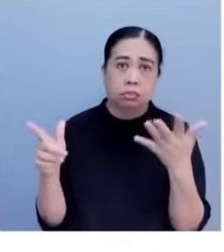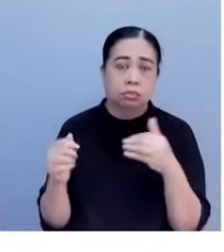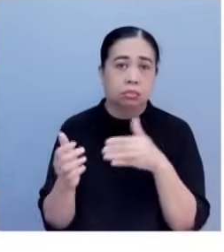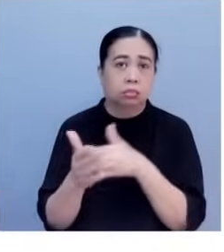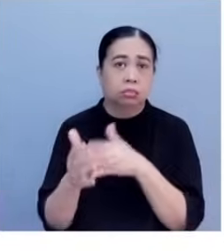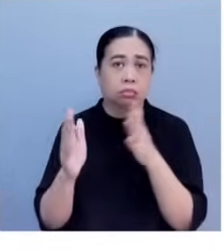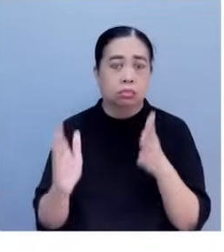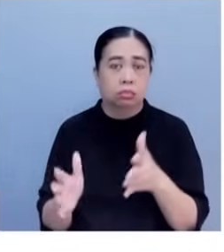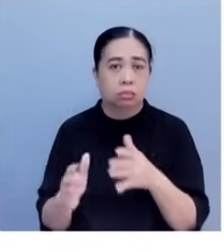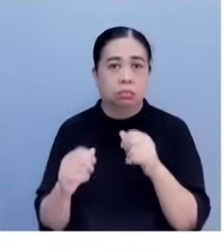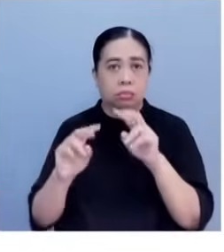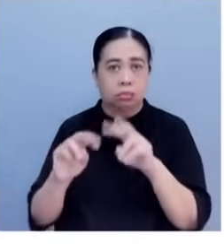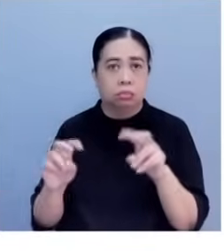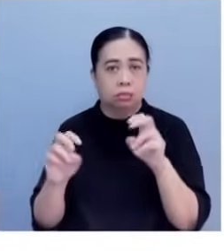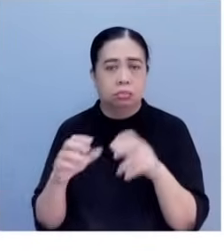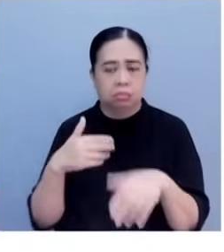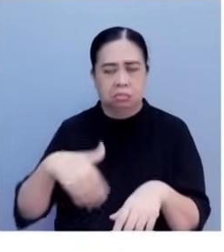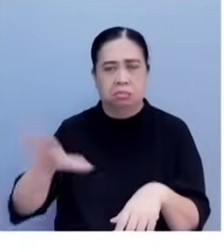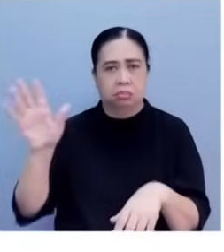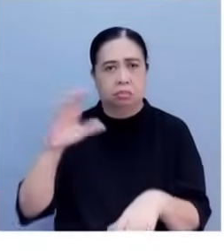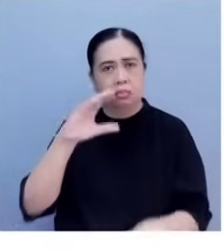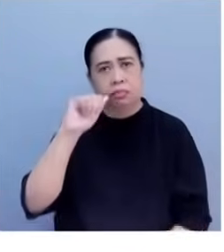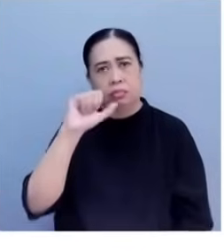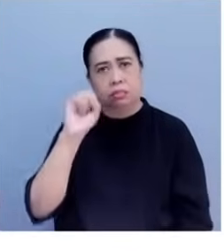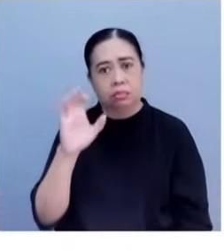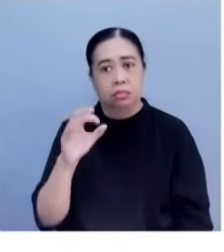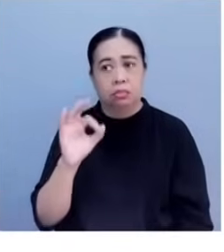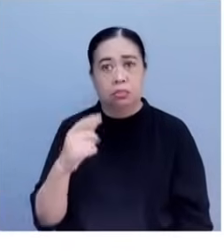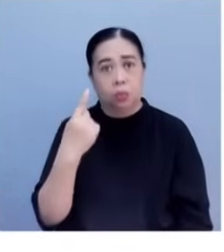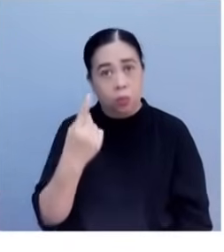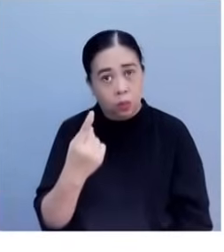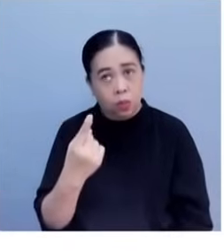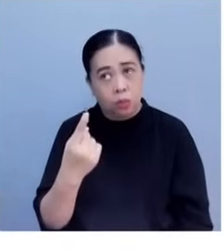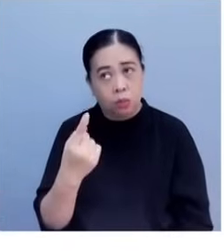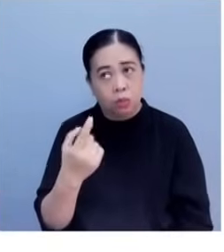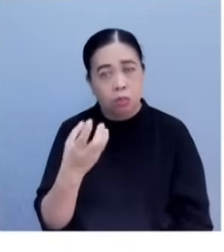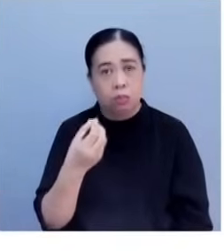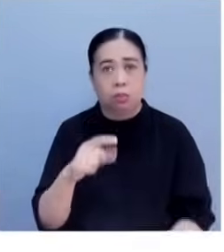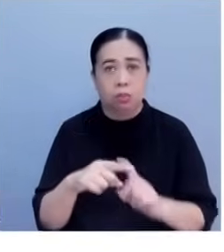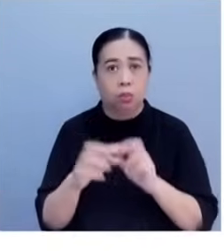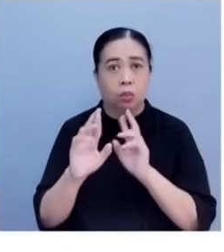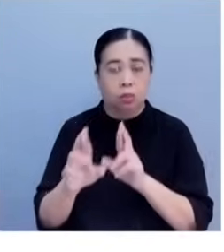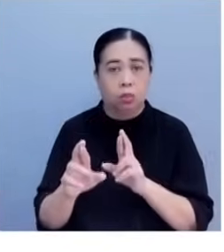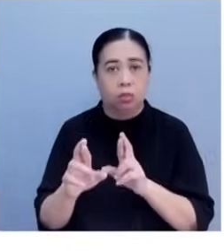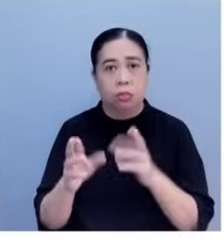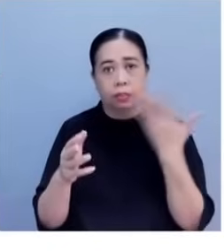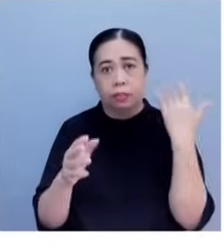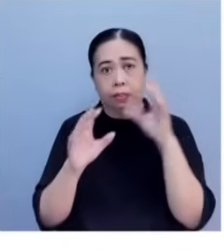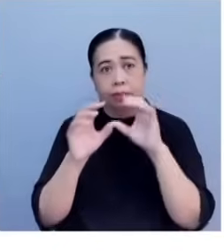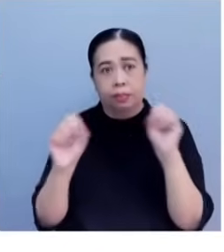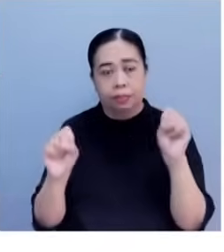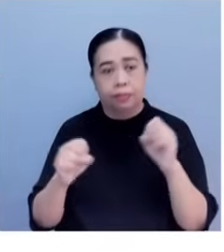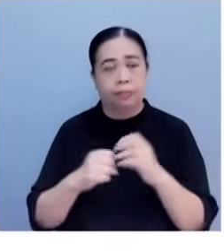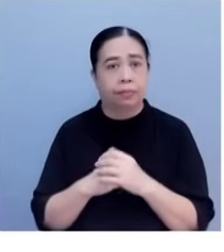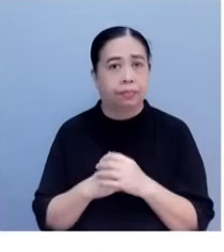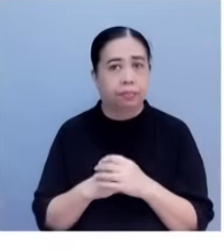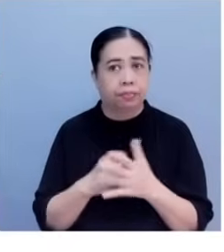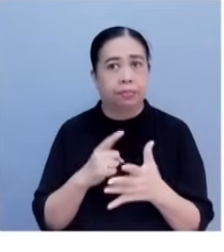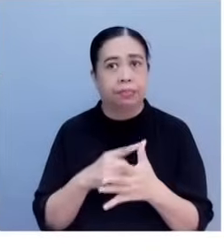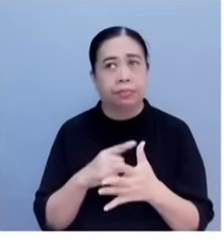prosecutor investigating can dismiss the case. If there is one, and there is no response from the former president,